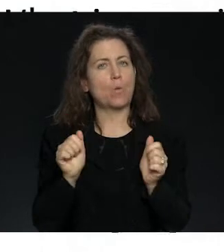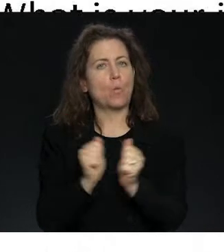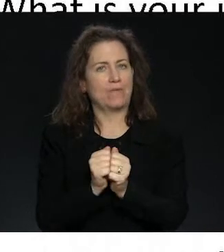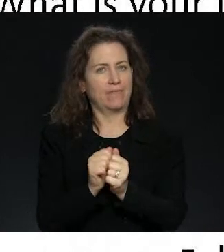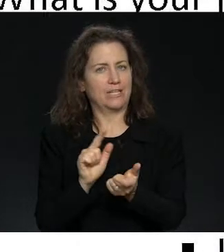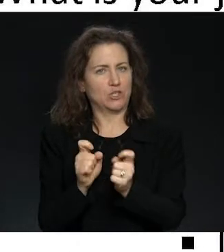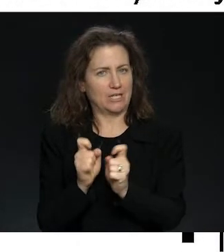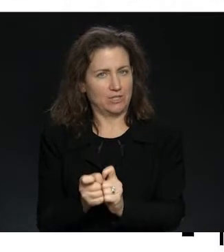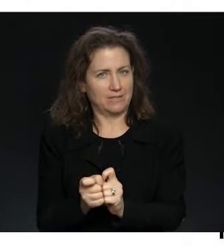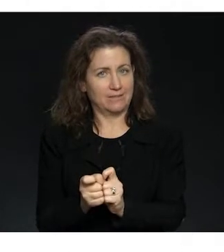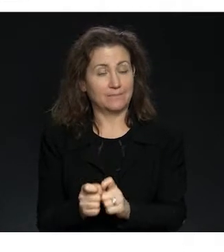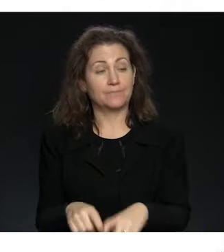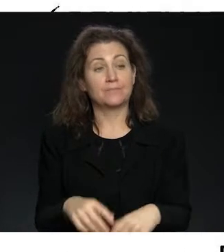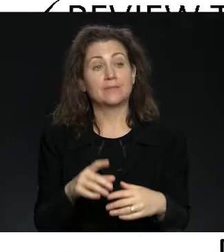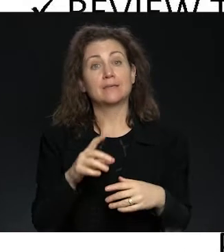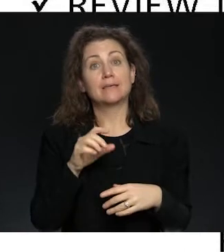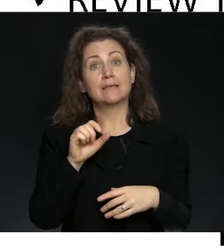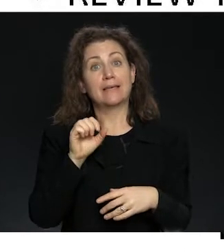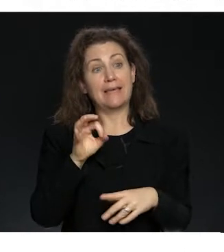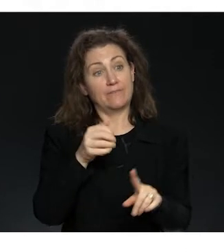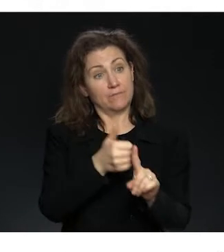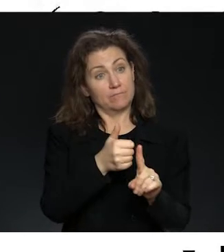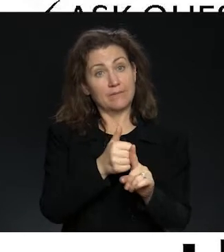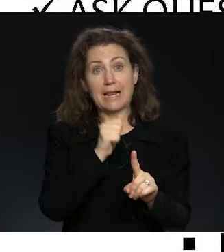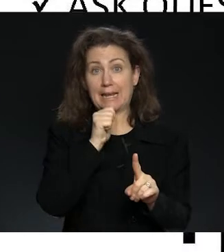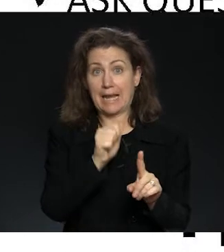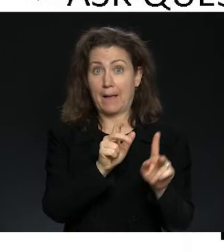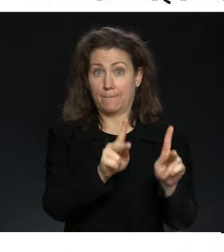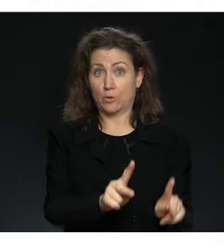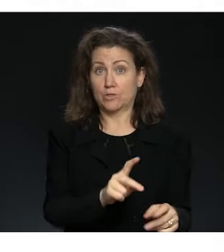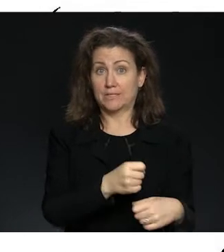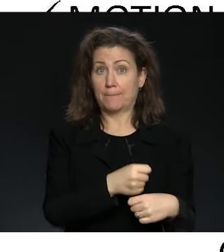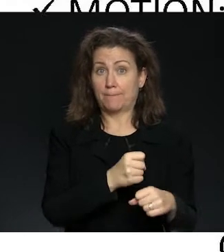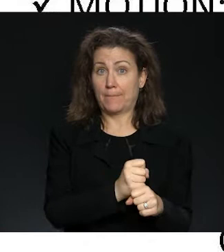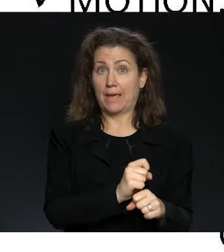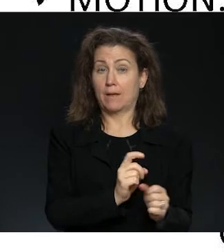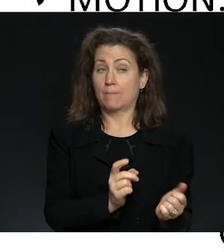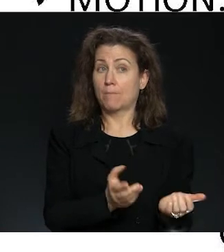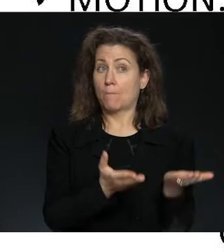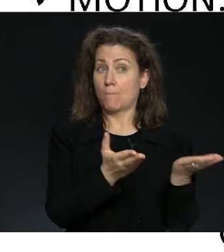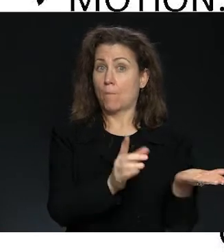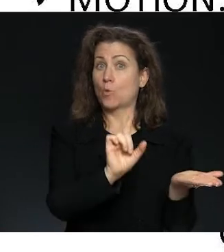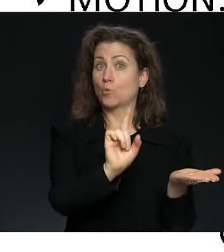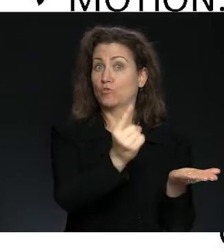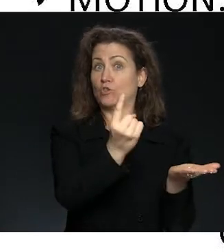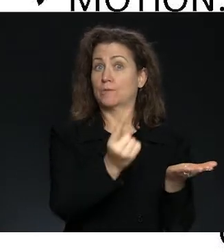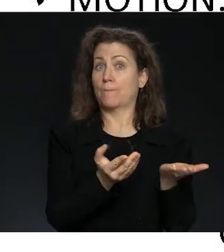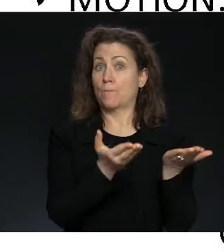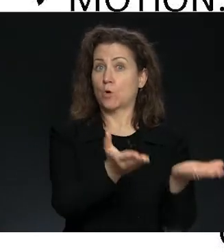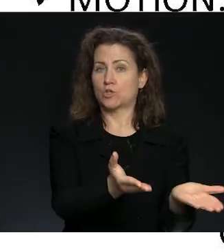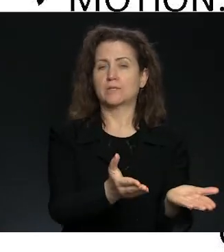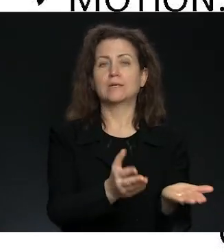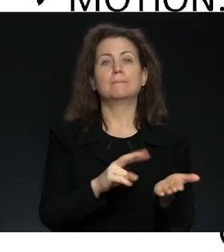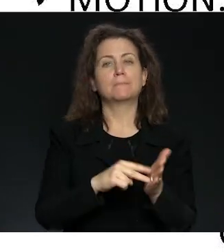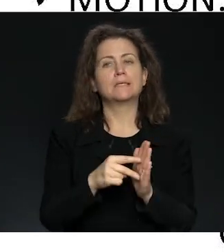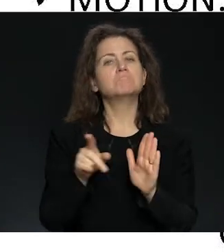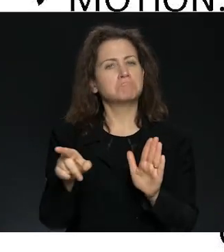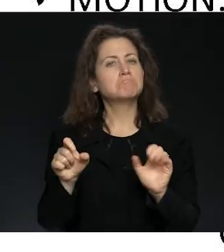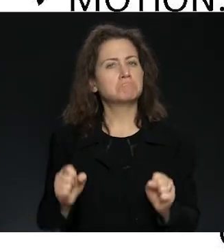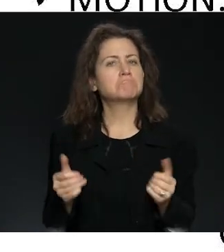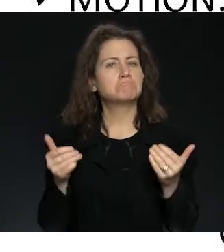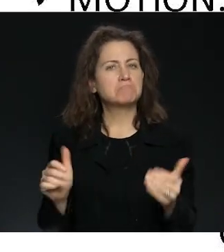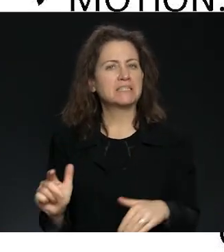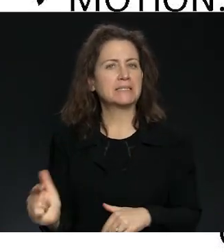the original motion, you at this time can second that motion. The council chair will